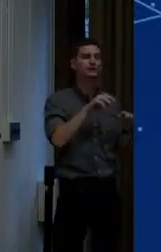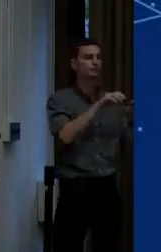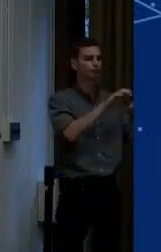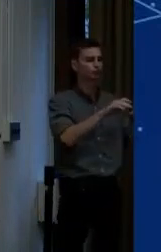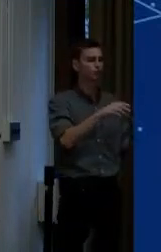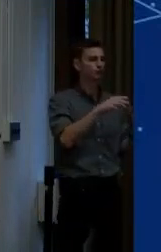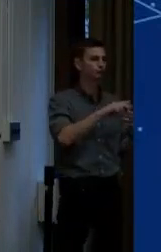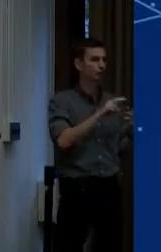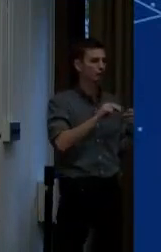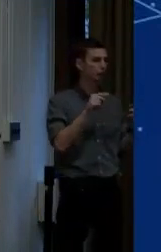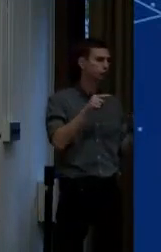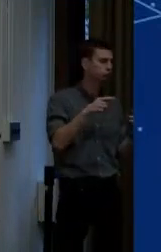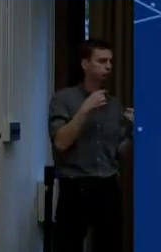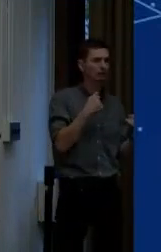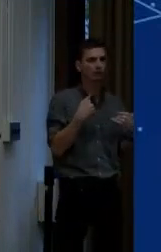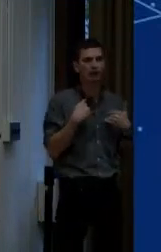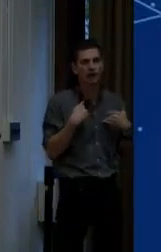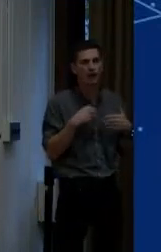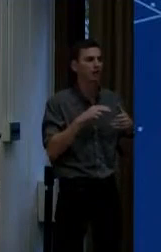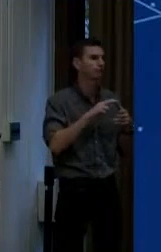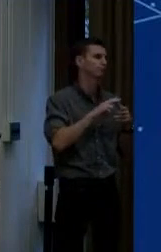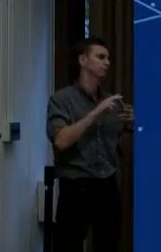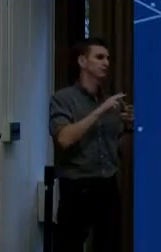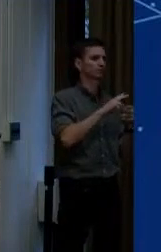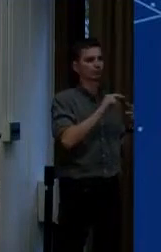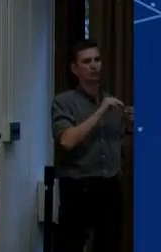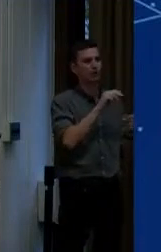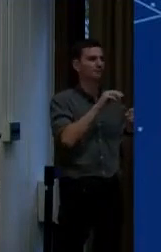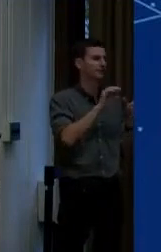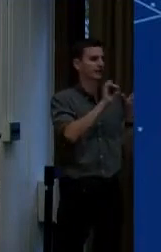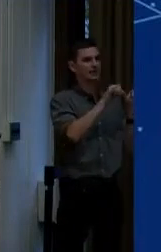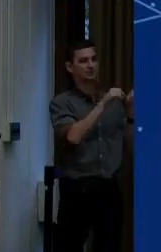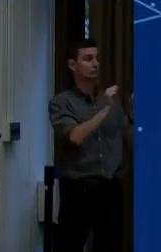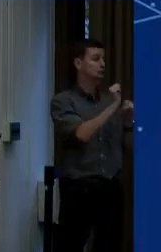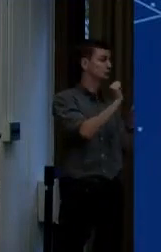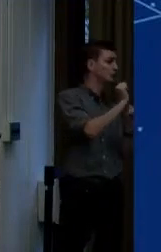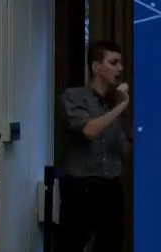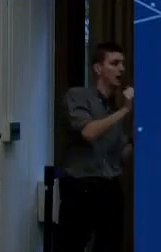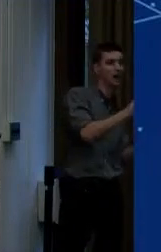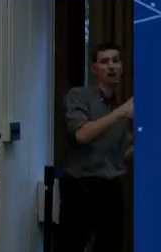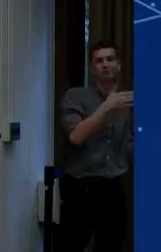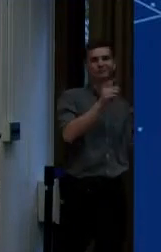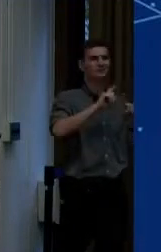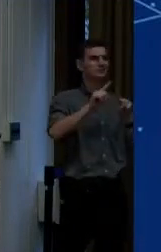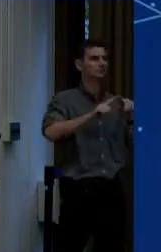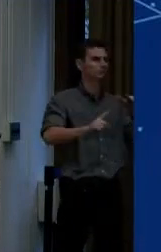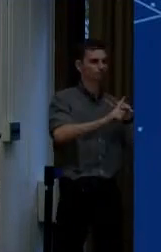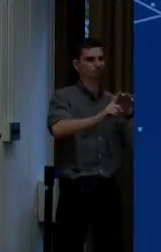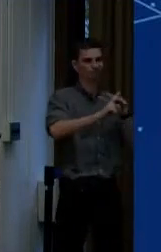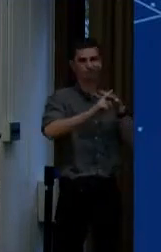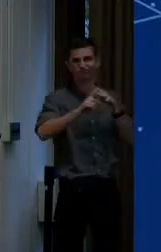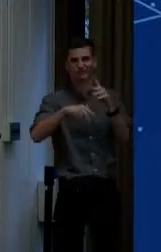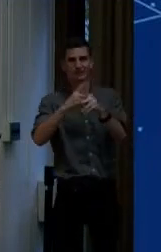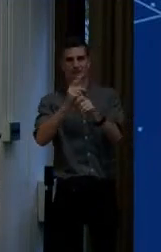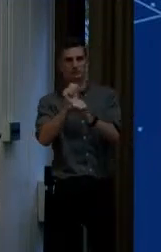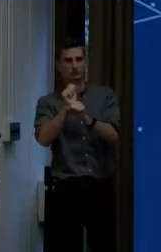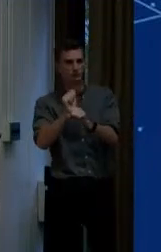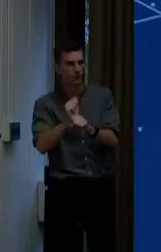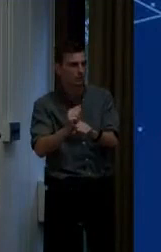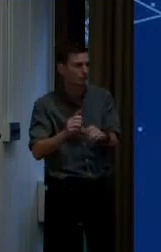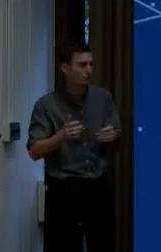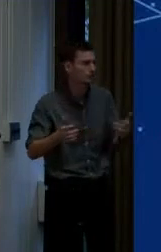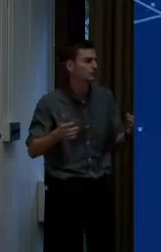there's prompt engineering jobs and all of these crazy things that are popping up because of this